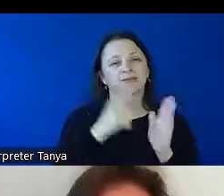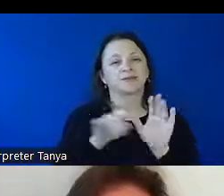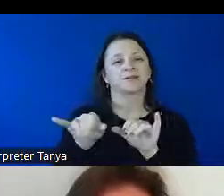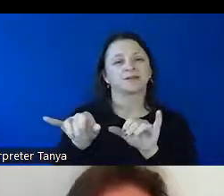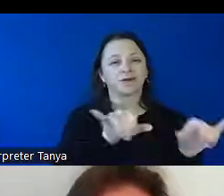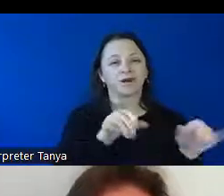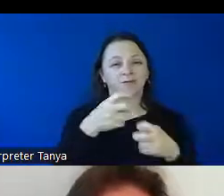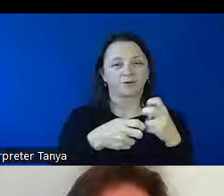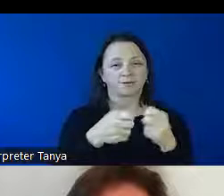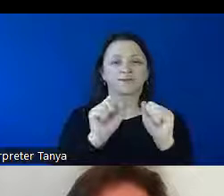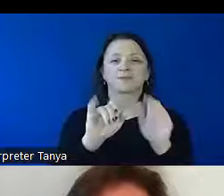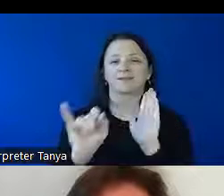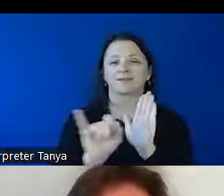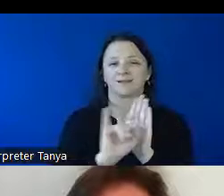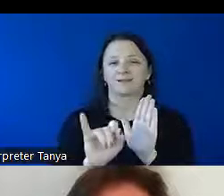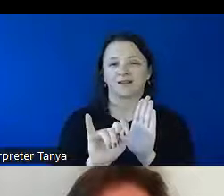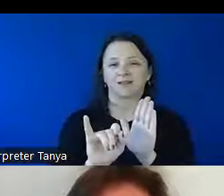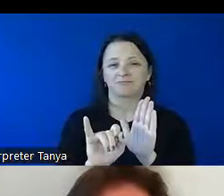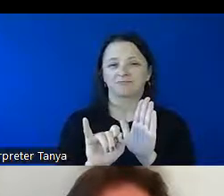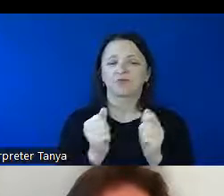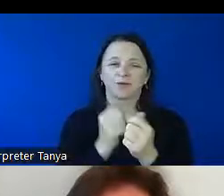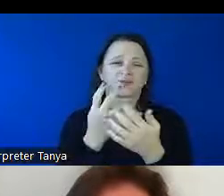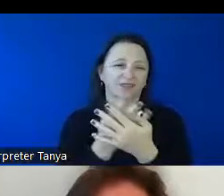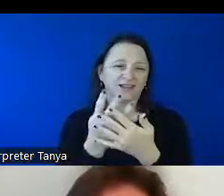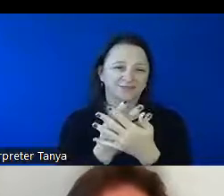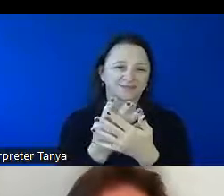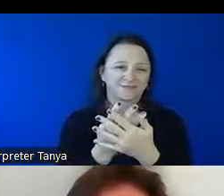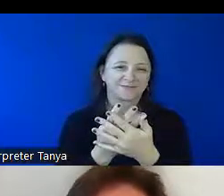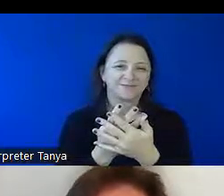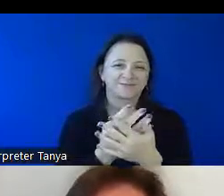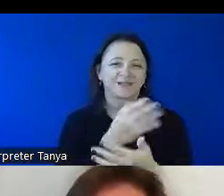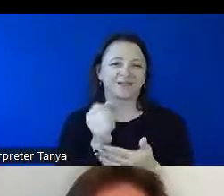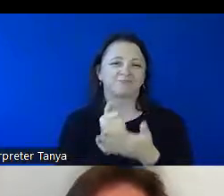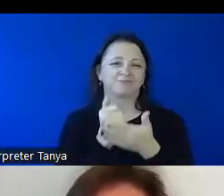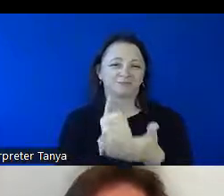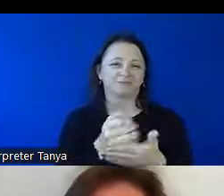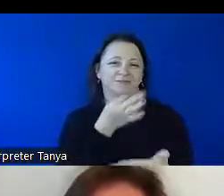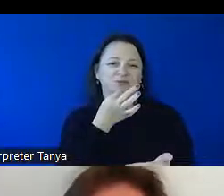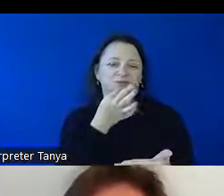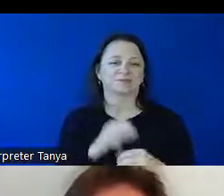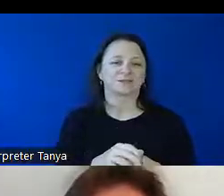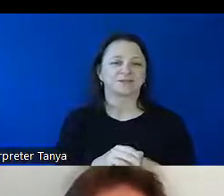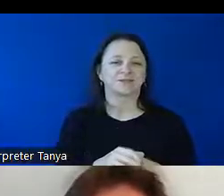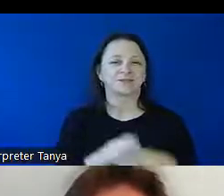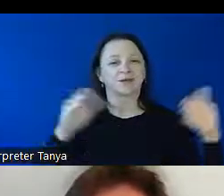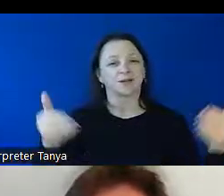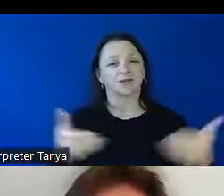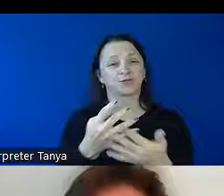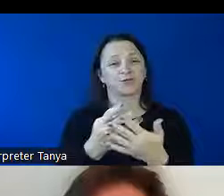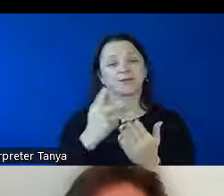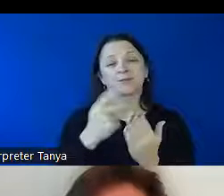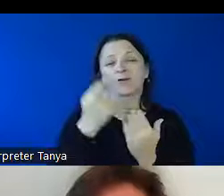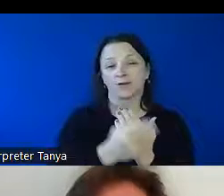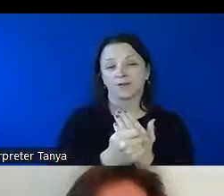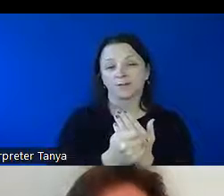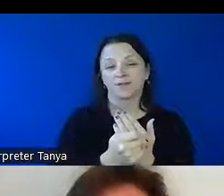be identified and intervened with. So to introduce a screening program, you want